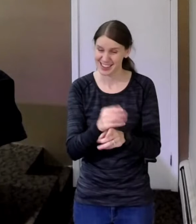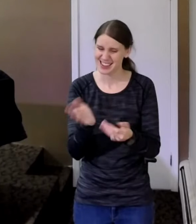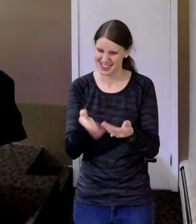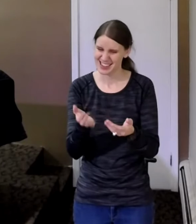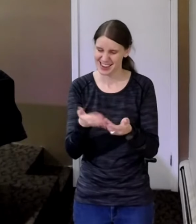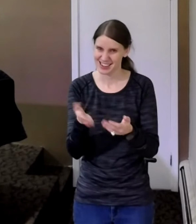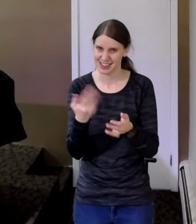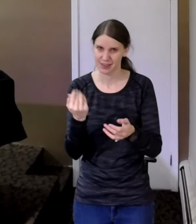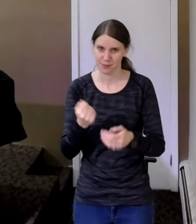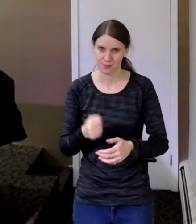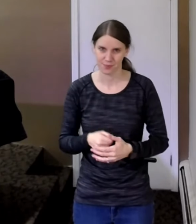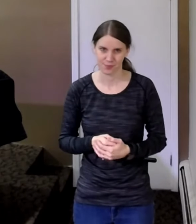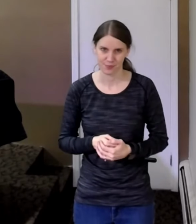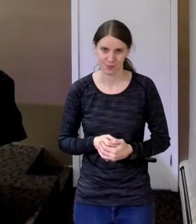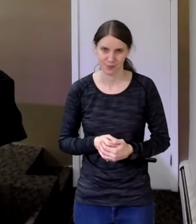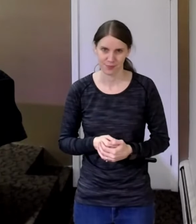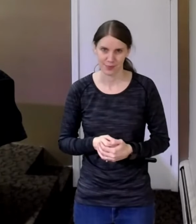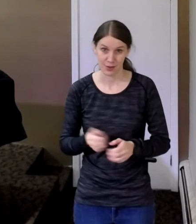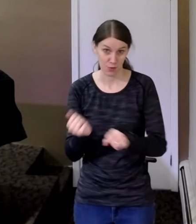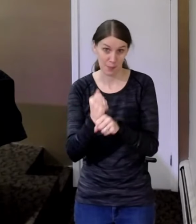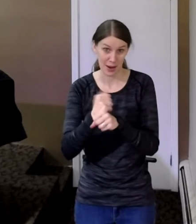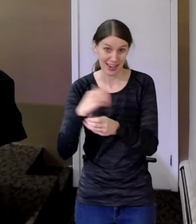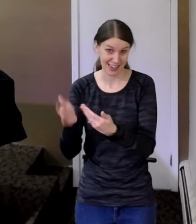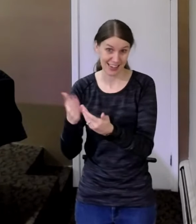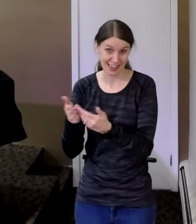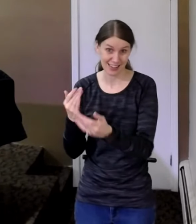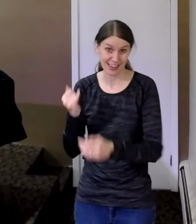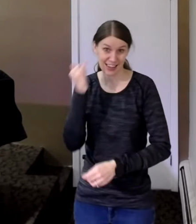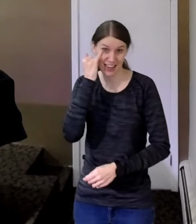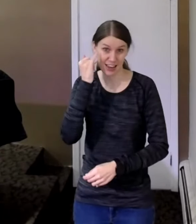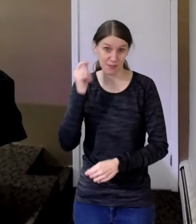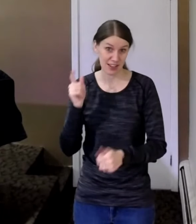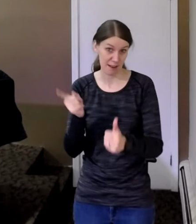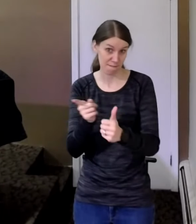So we make it a lot easier on ourselves when we do it right in the first place.